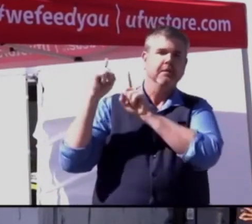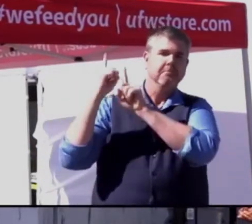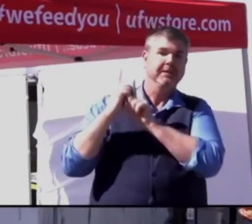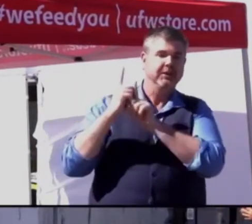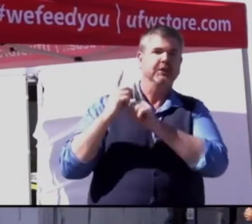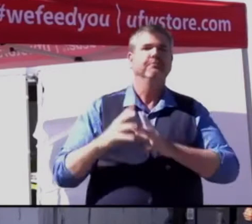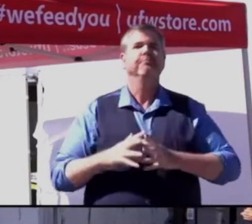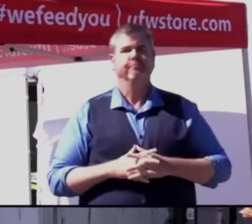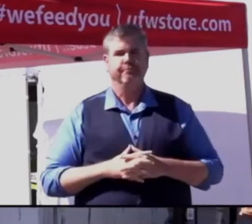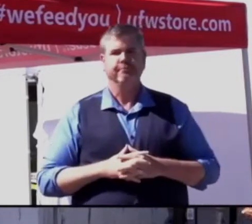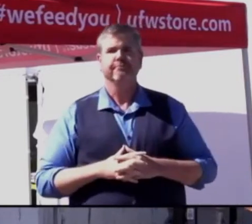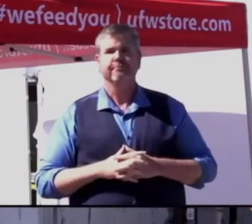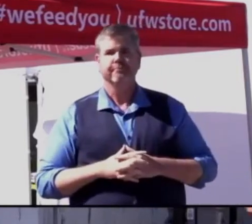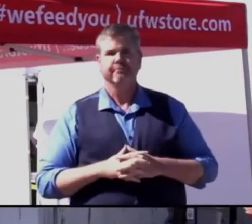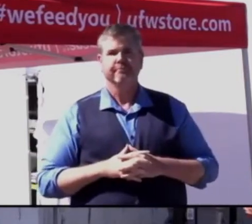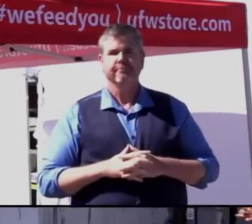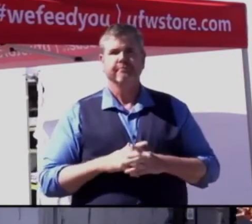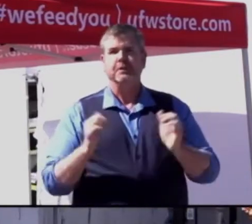Clara. Marty?